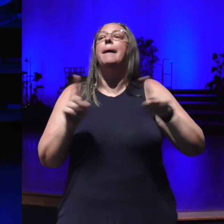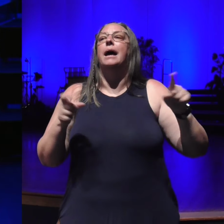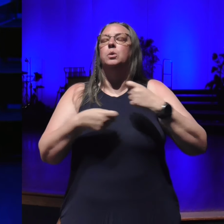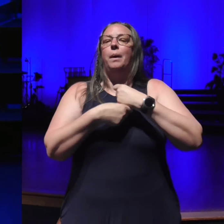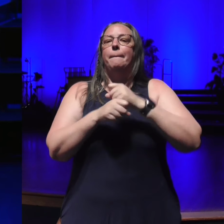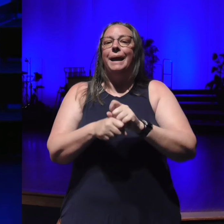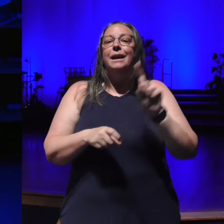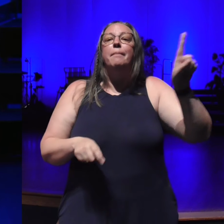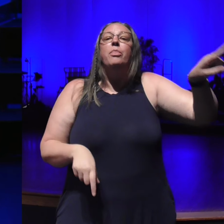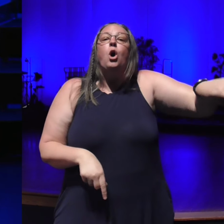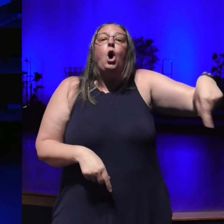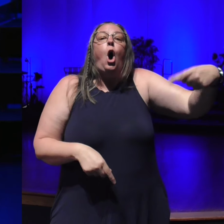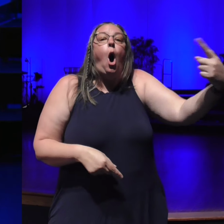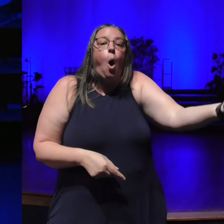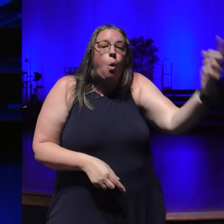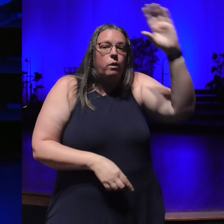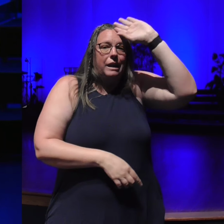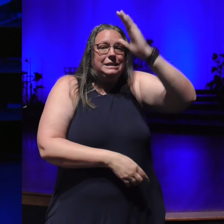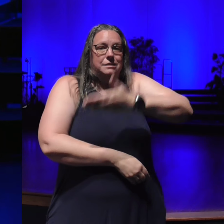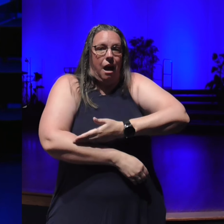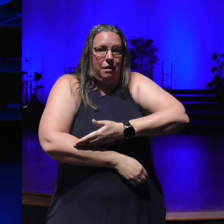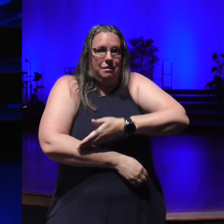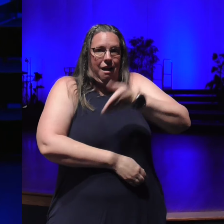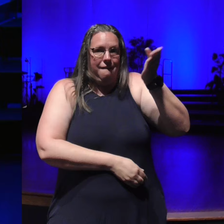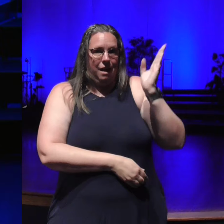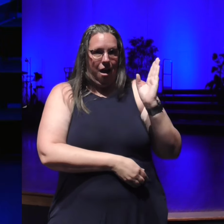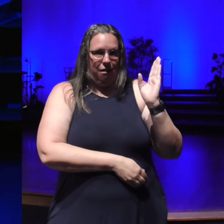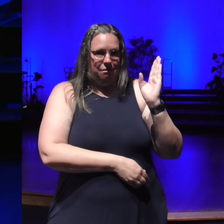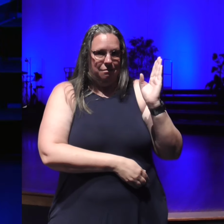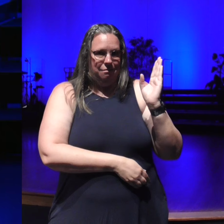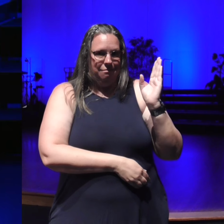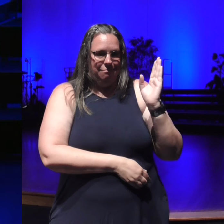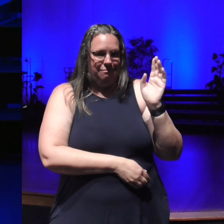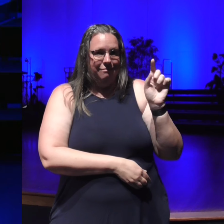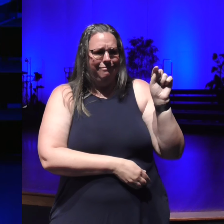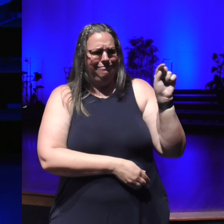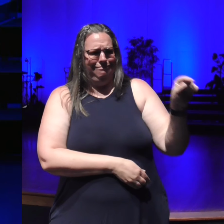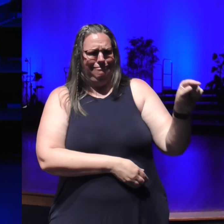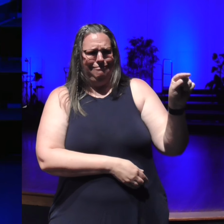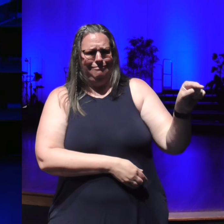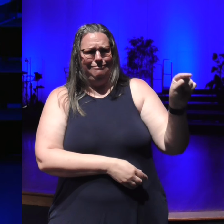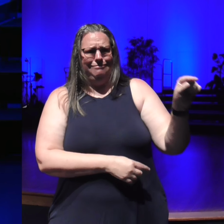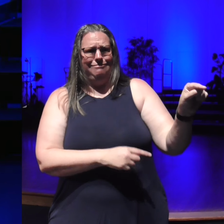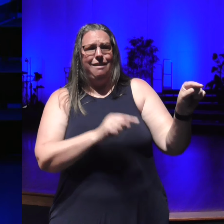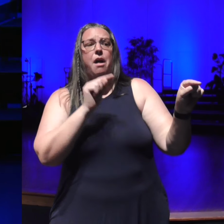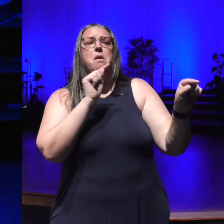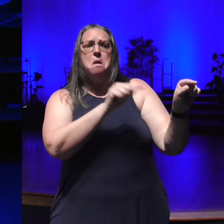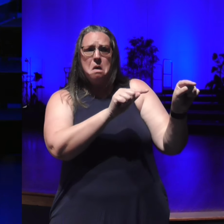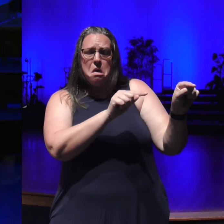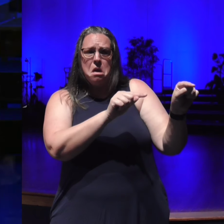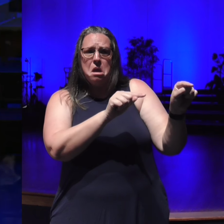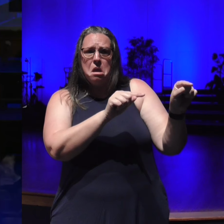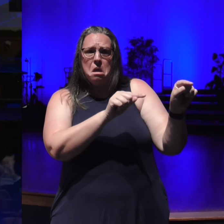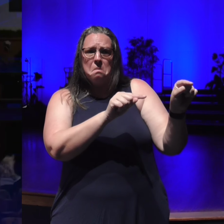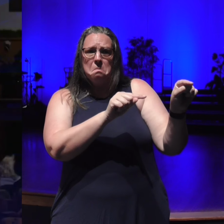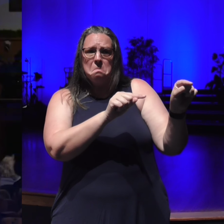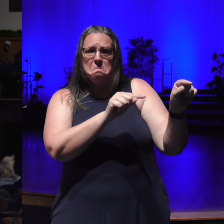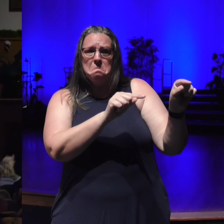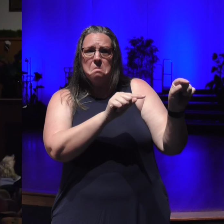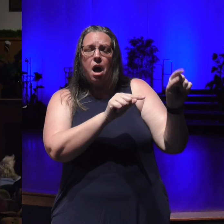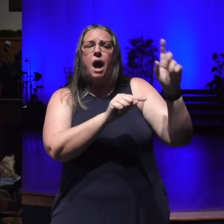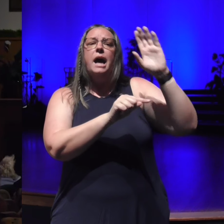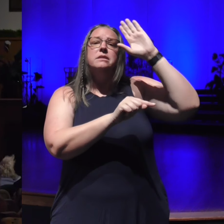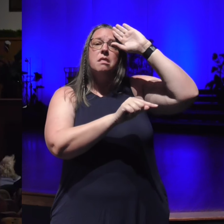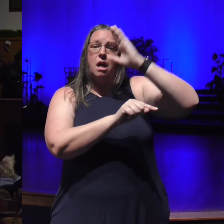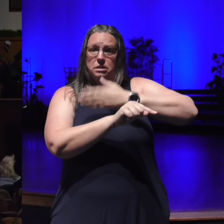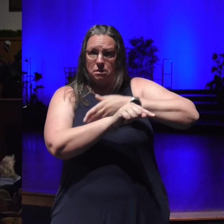son. We so exalt this person who deserves also exaltation, but there's an unconscious